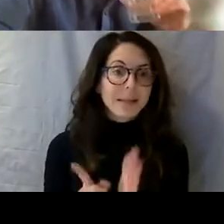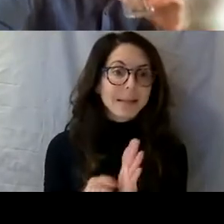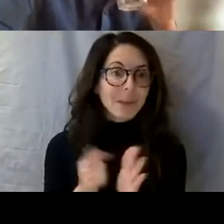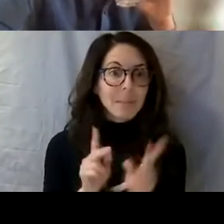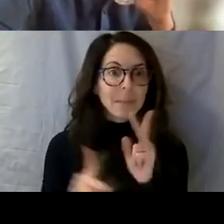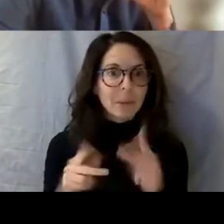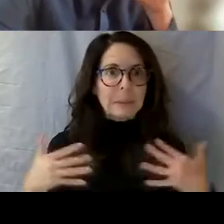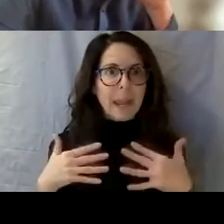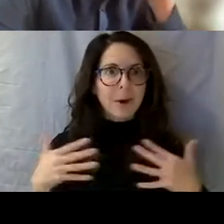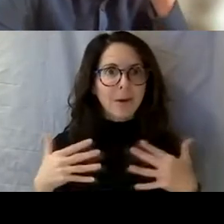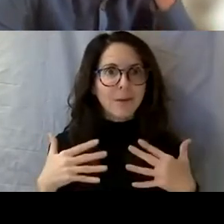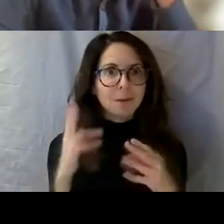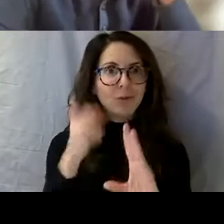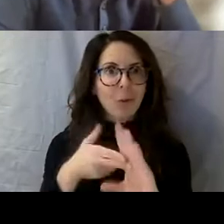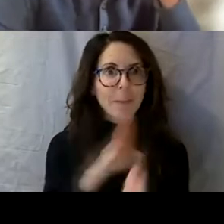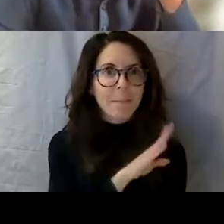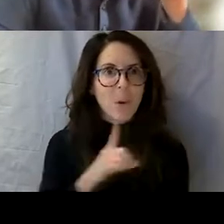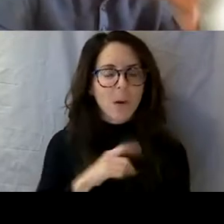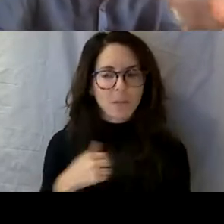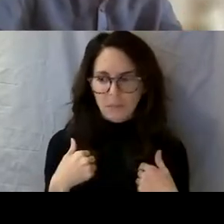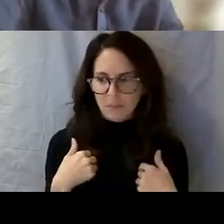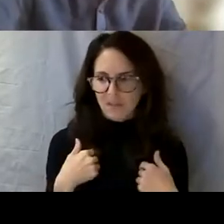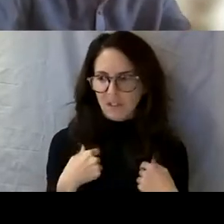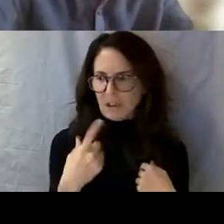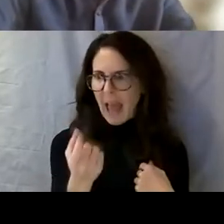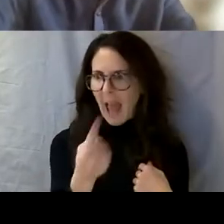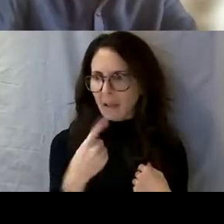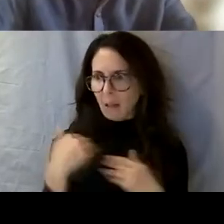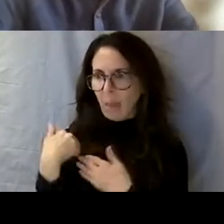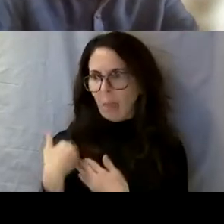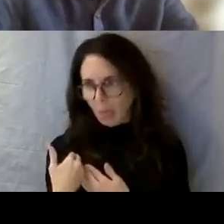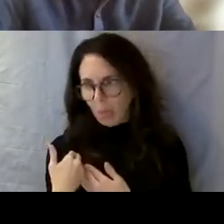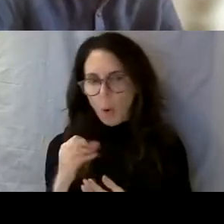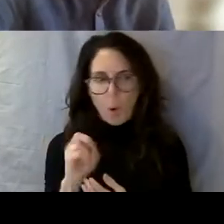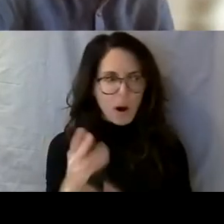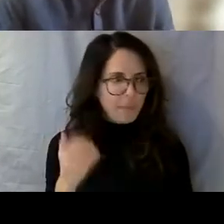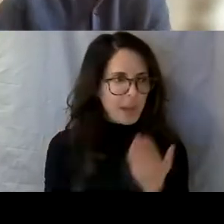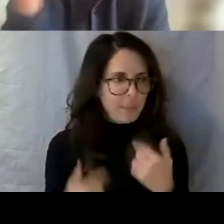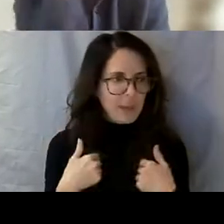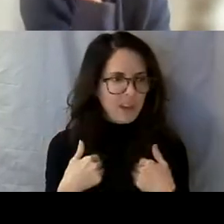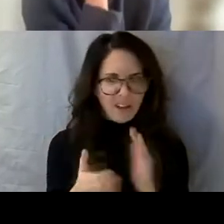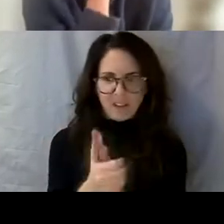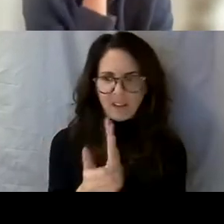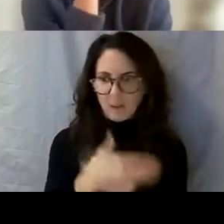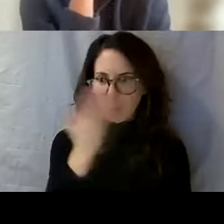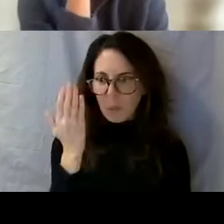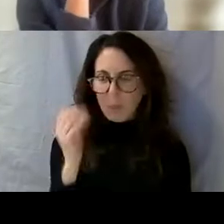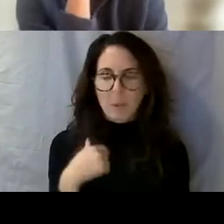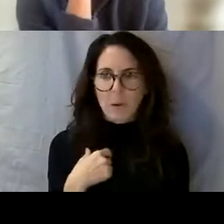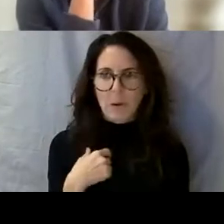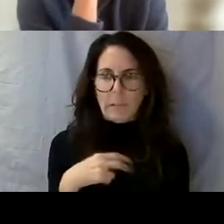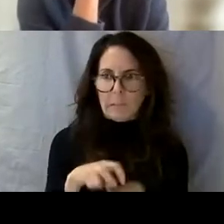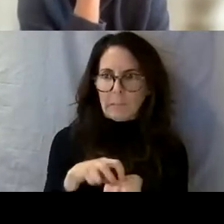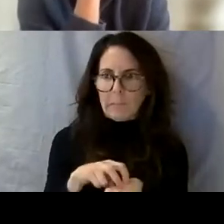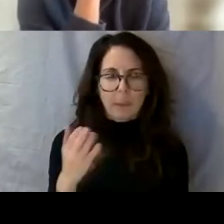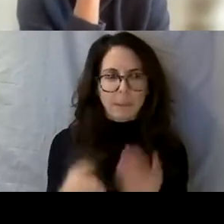join boards because they think that they're going to be asked to do something that they don't feel competent to do, or that they don't think they might have time